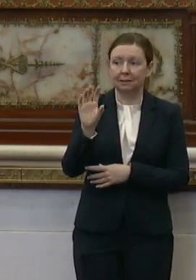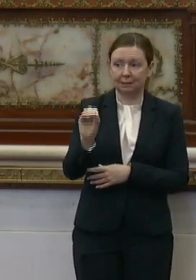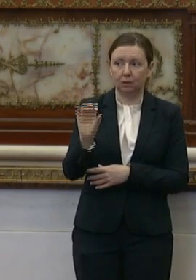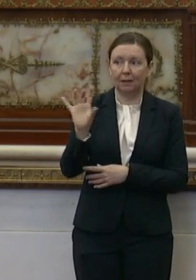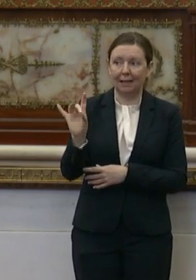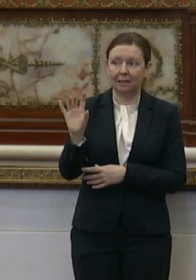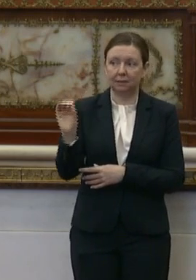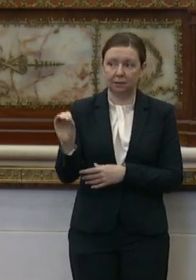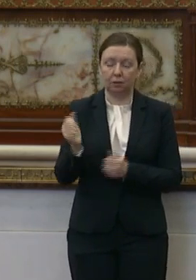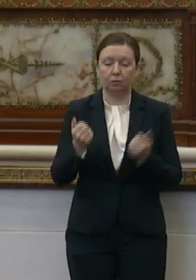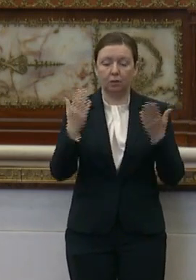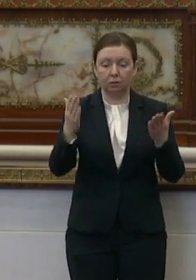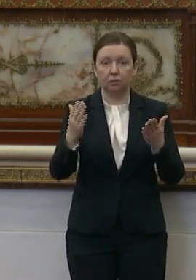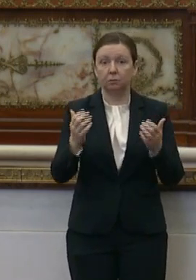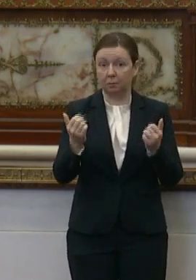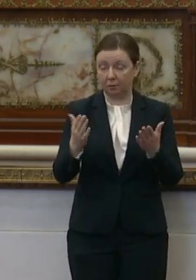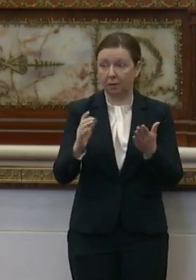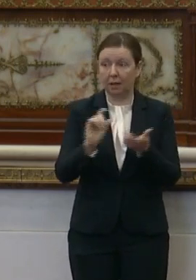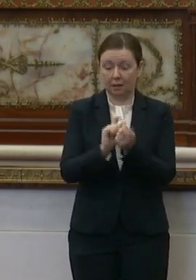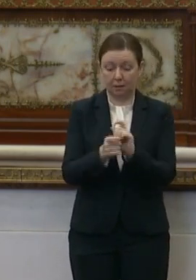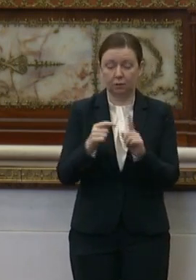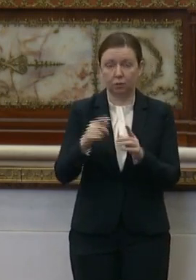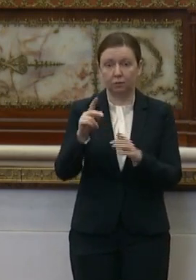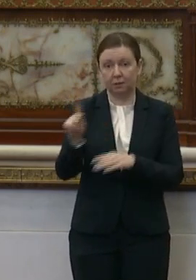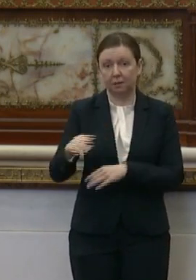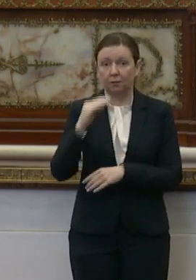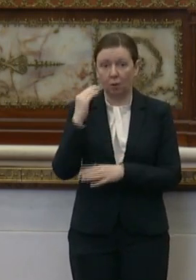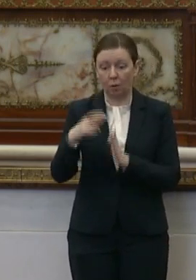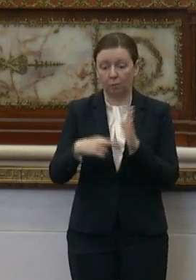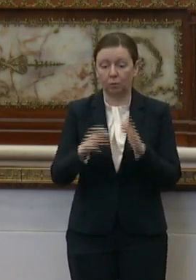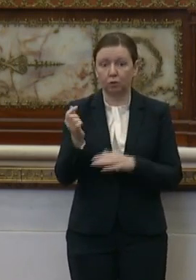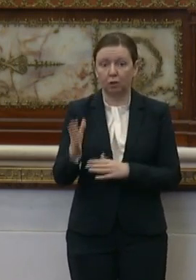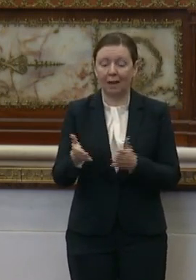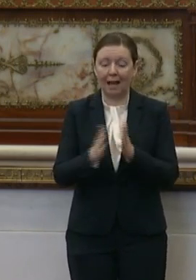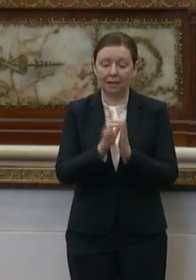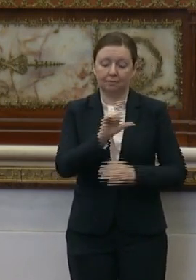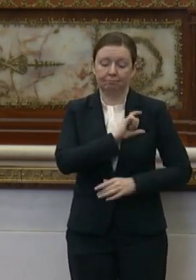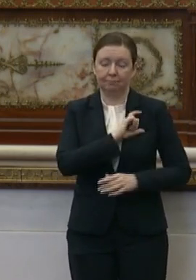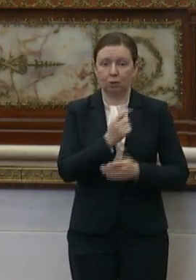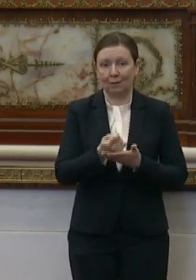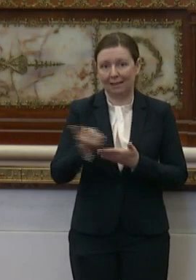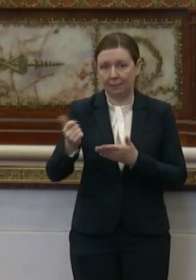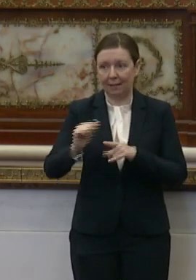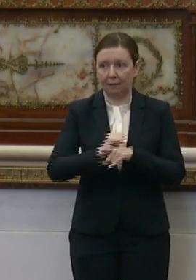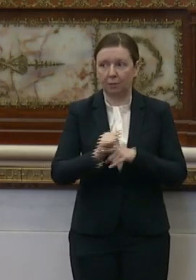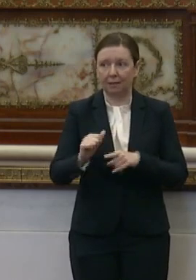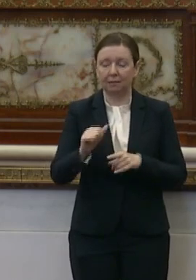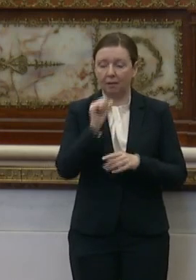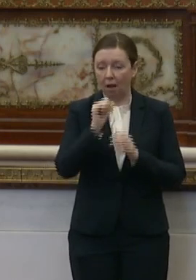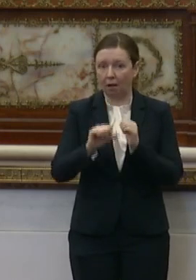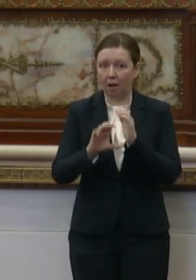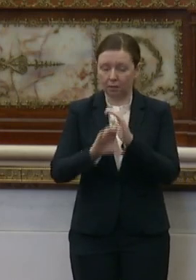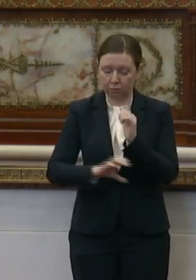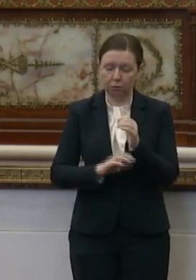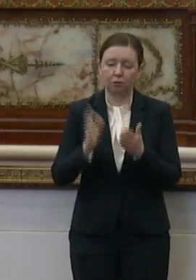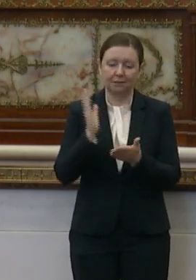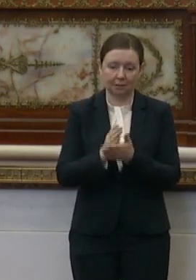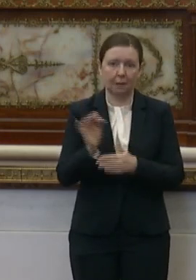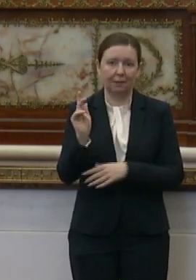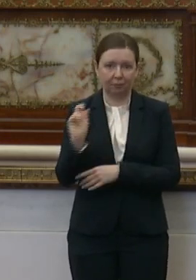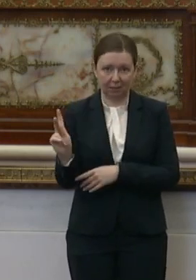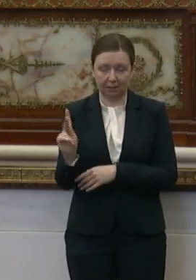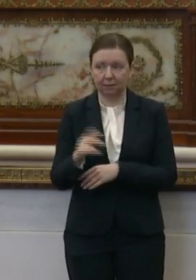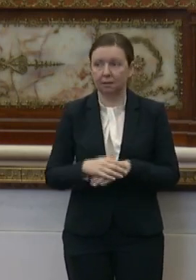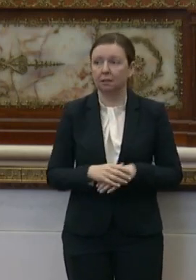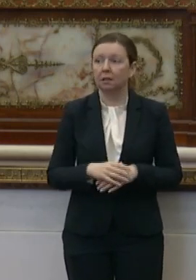200080, entitled The Resolution Proposing an Amendment to the Philadelphia Home Rule Charter, calling on the Police Department to eliminate the practice of unconstitutional stop and frisk.